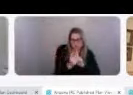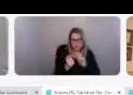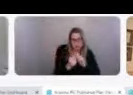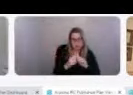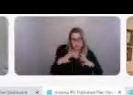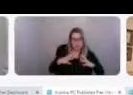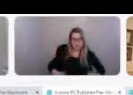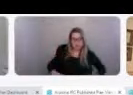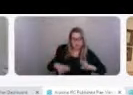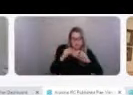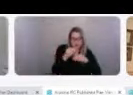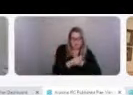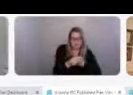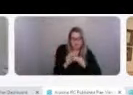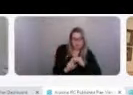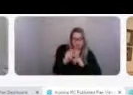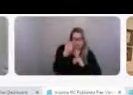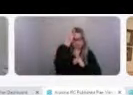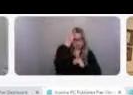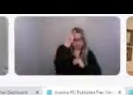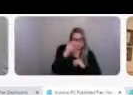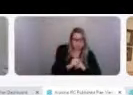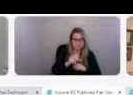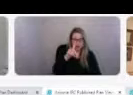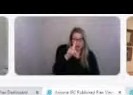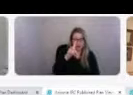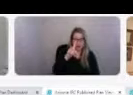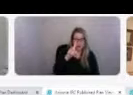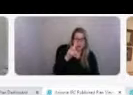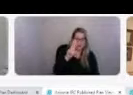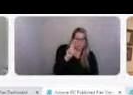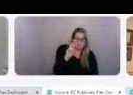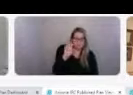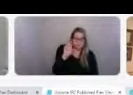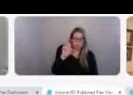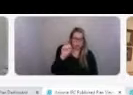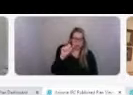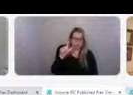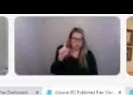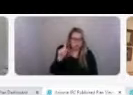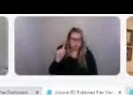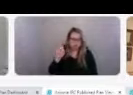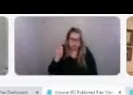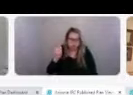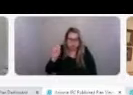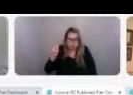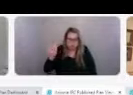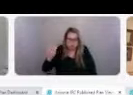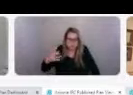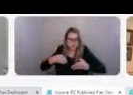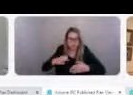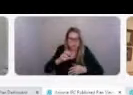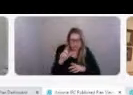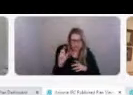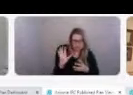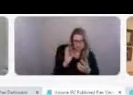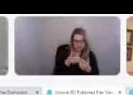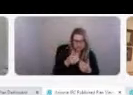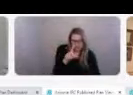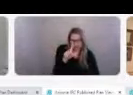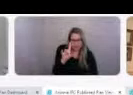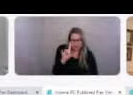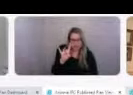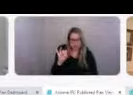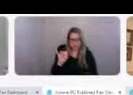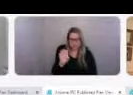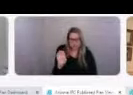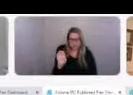office just north of doubletree ranch road which is in ld8 on your maps therefore moving the east